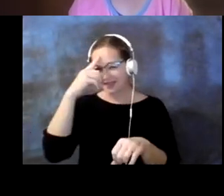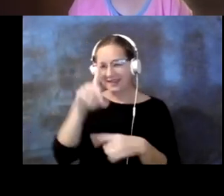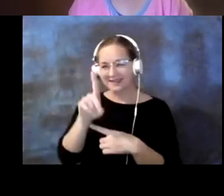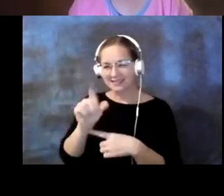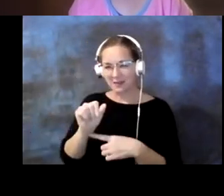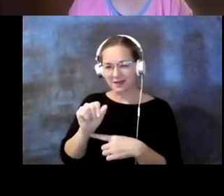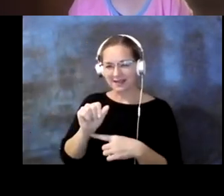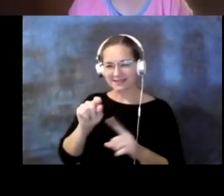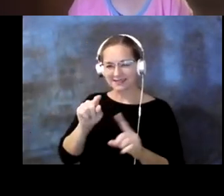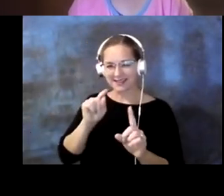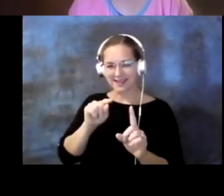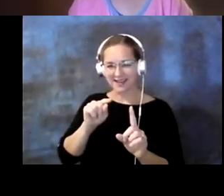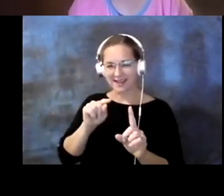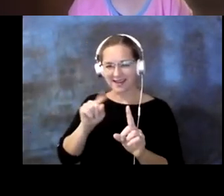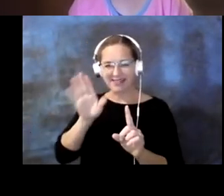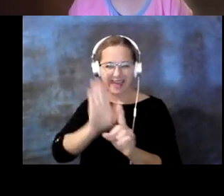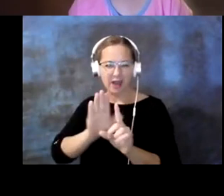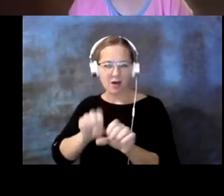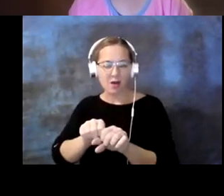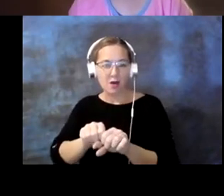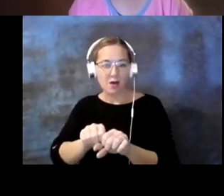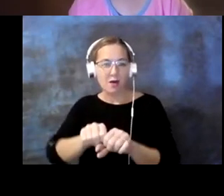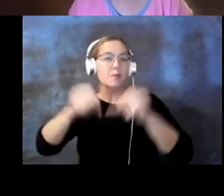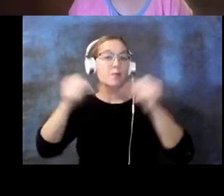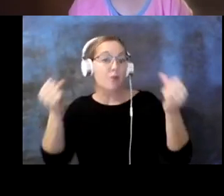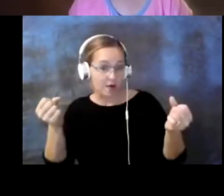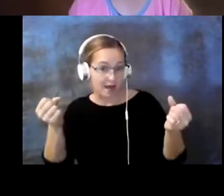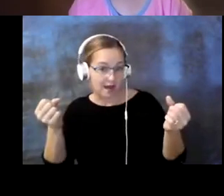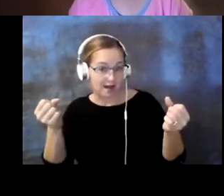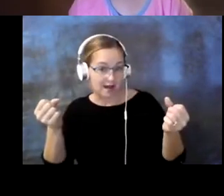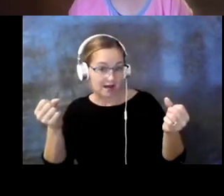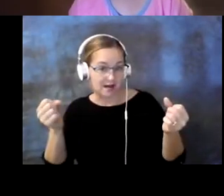as broken, and so they do not